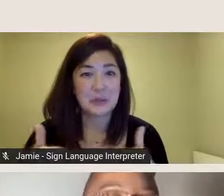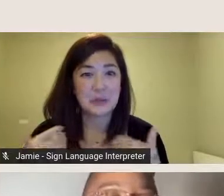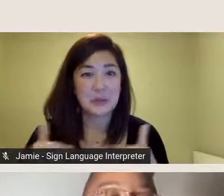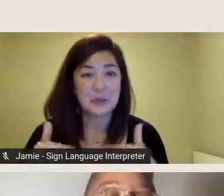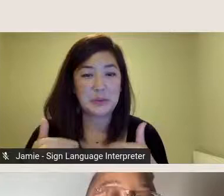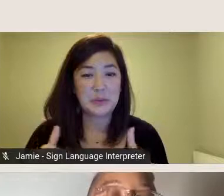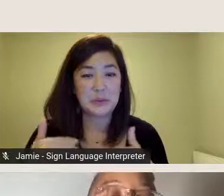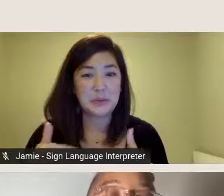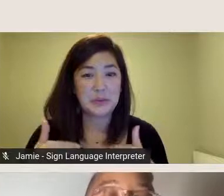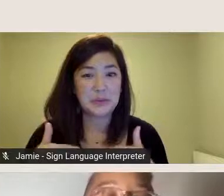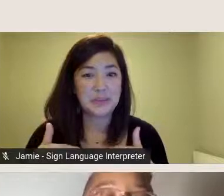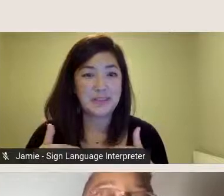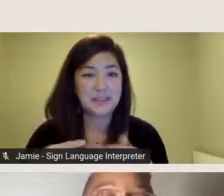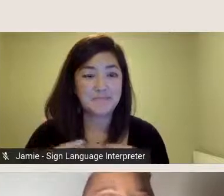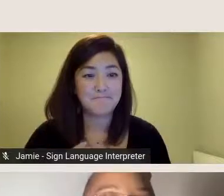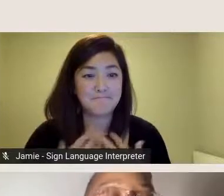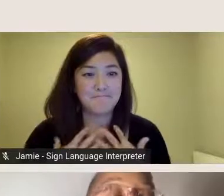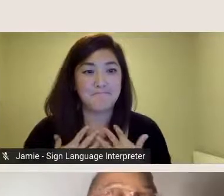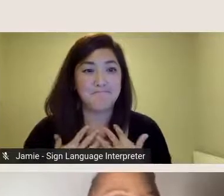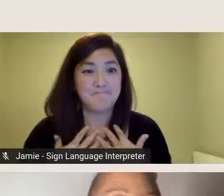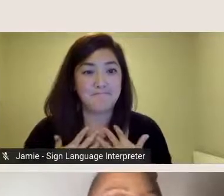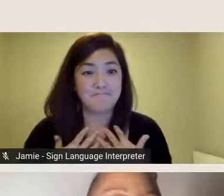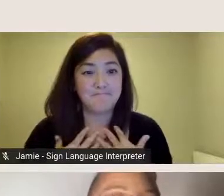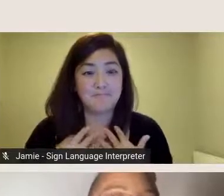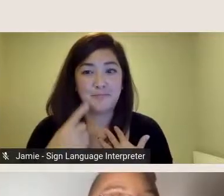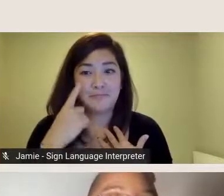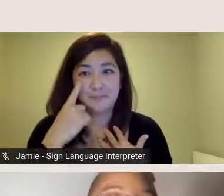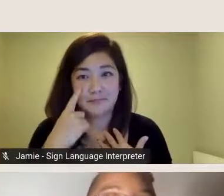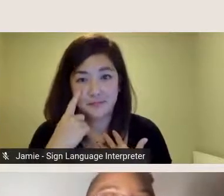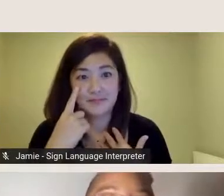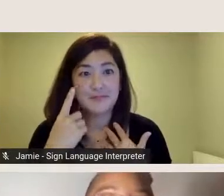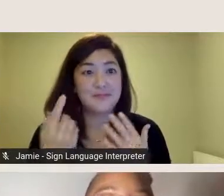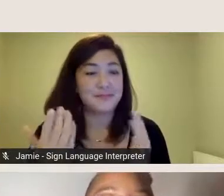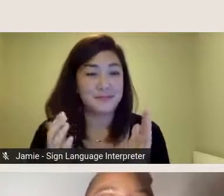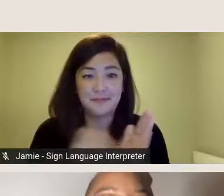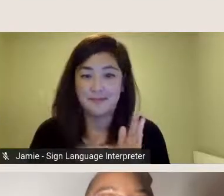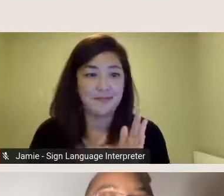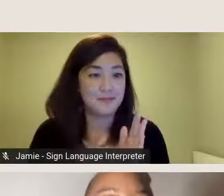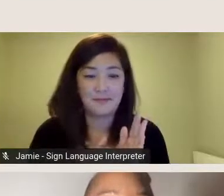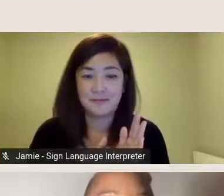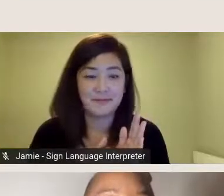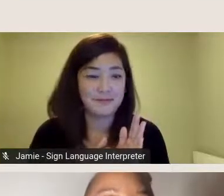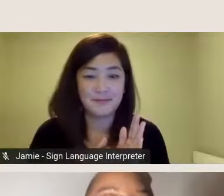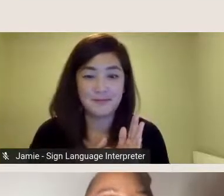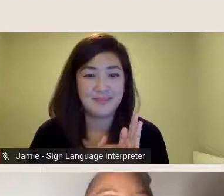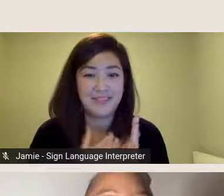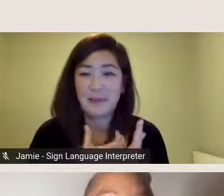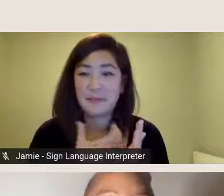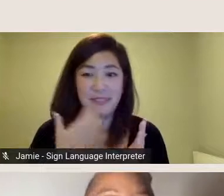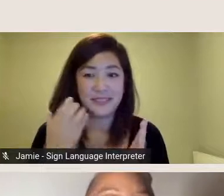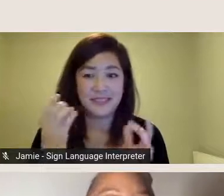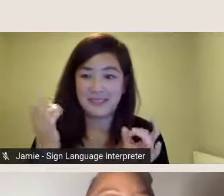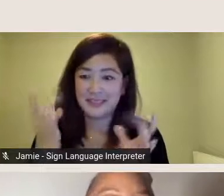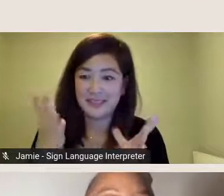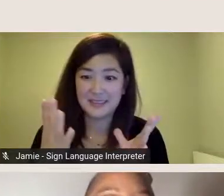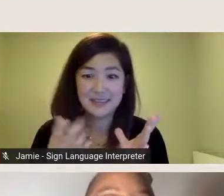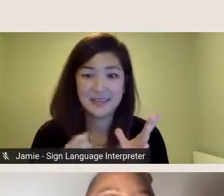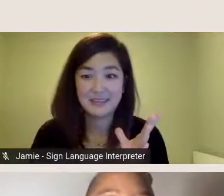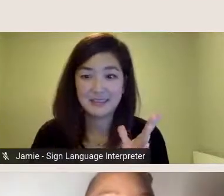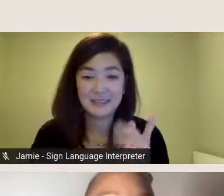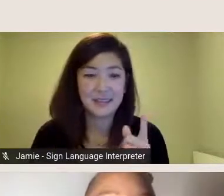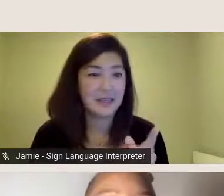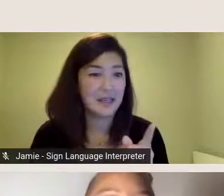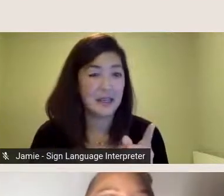intensity of what it means to witness another case of police brutality, another case of